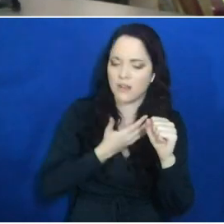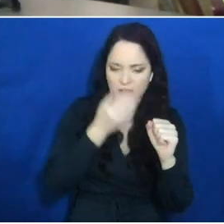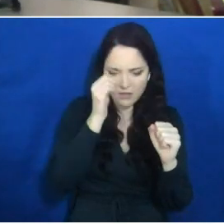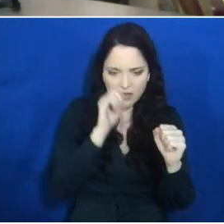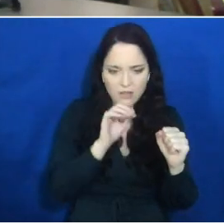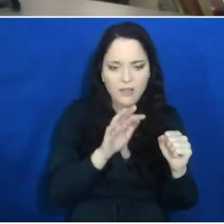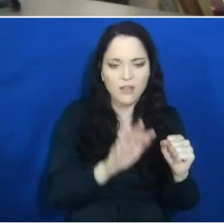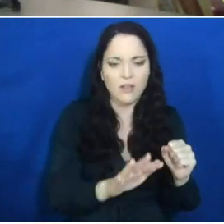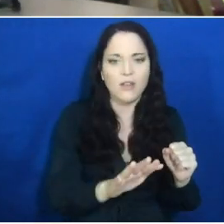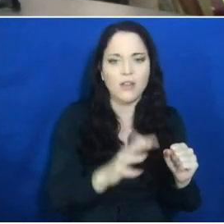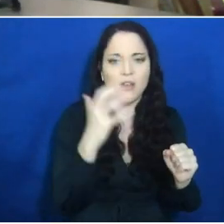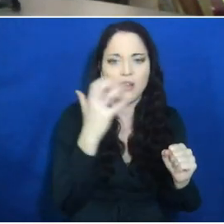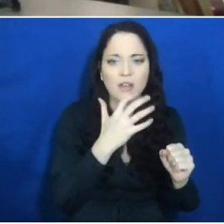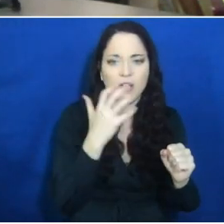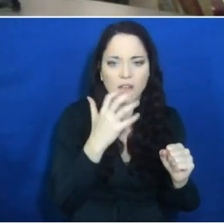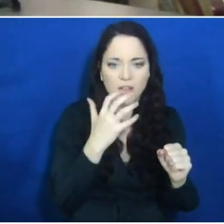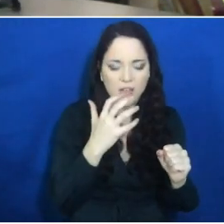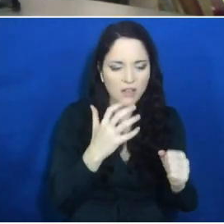frees is you.